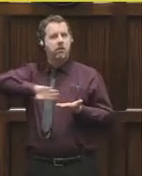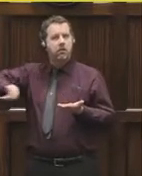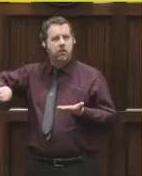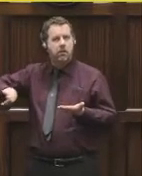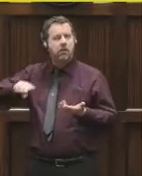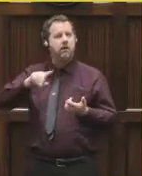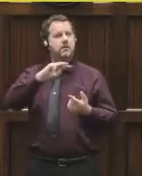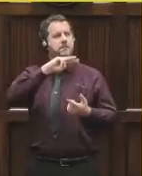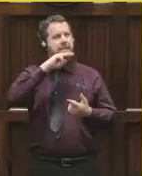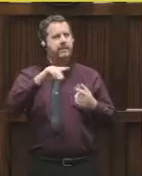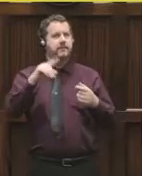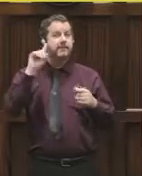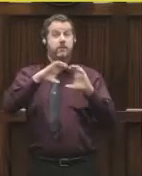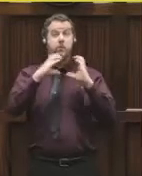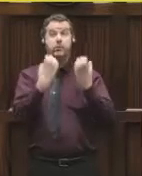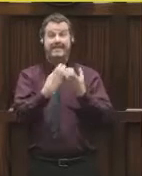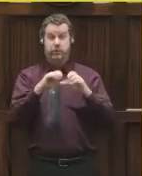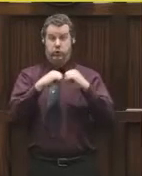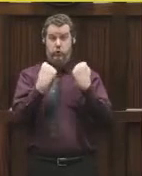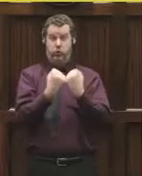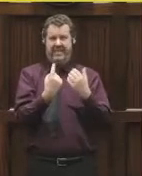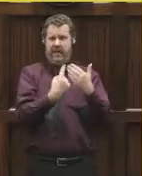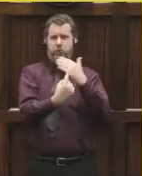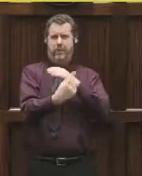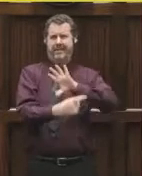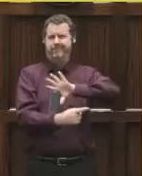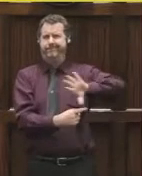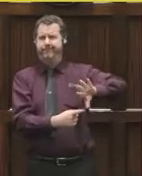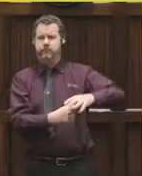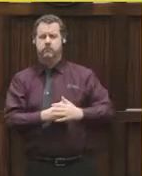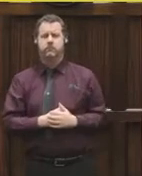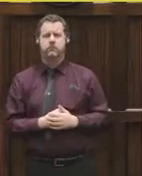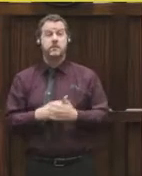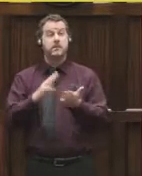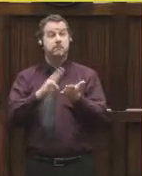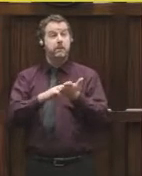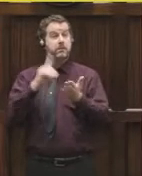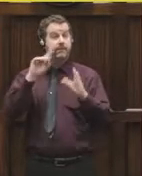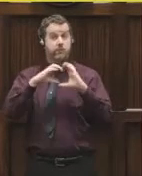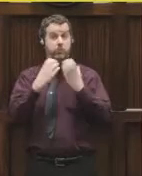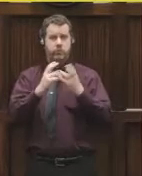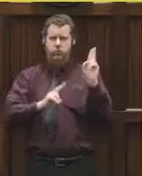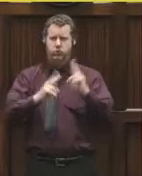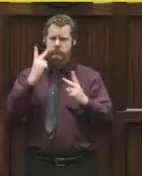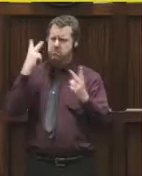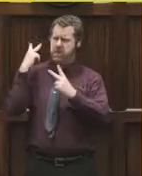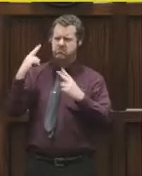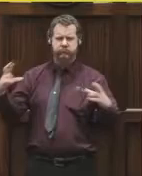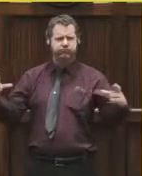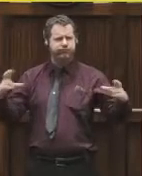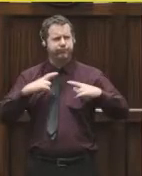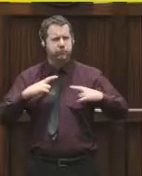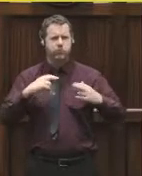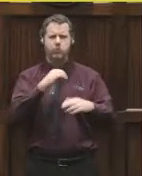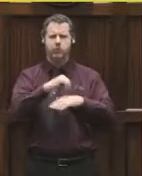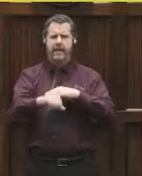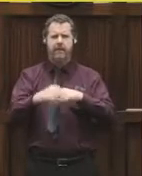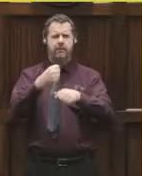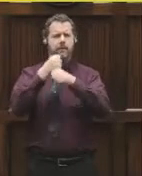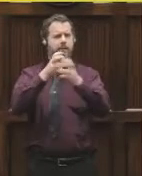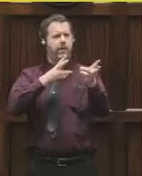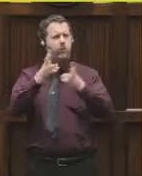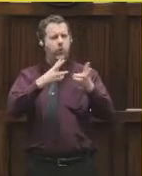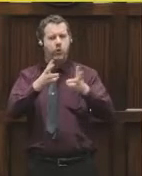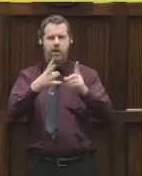of the community. Members of the deaf community should be very proud today of their campaign work and their achievement in having the Irish Sign